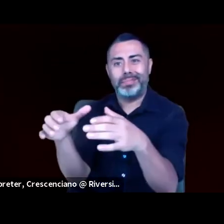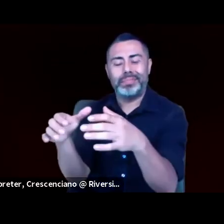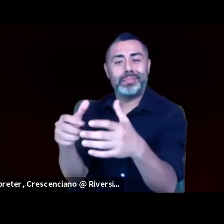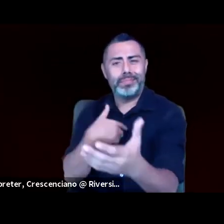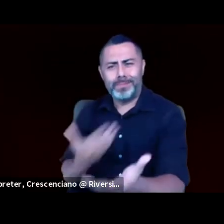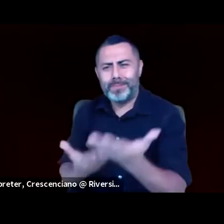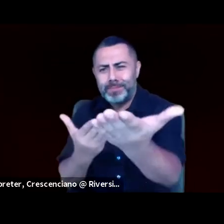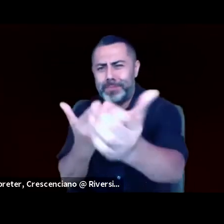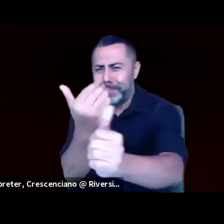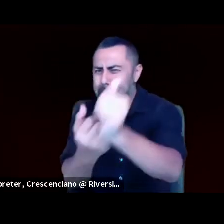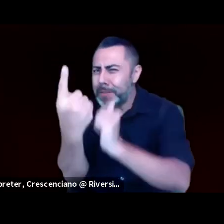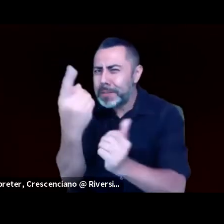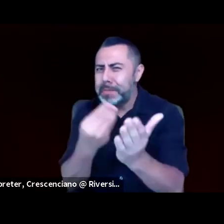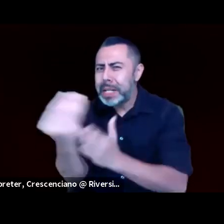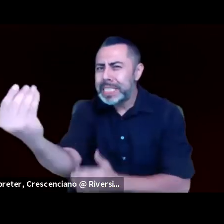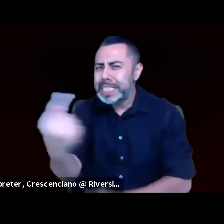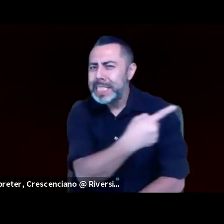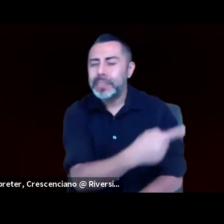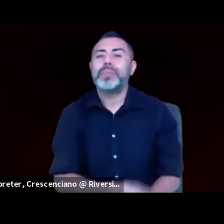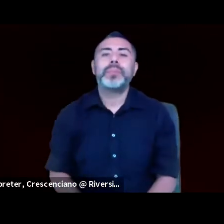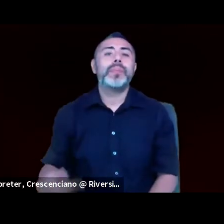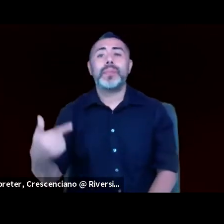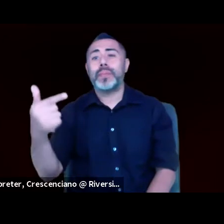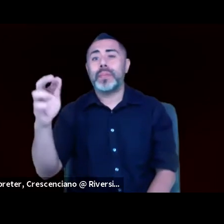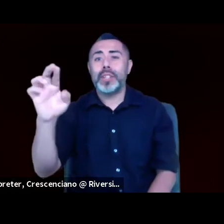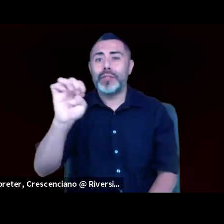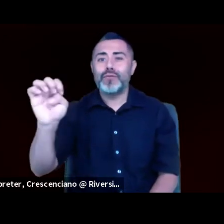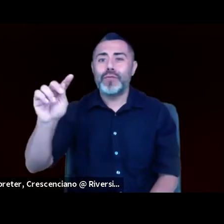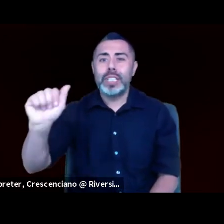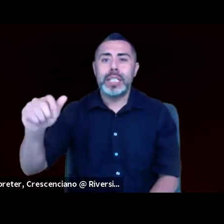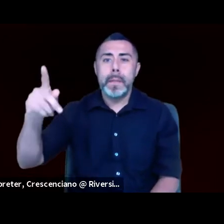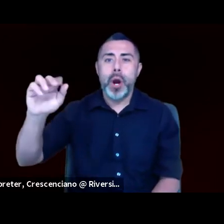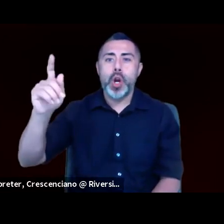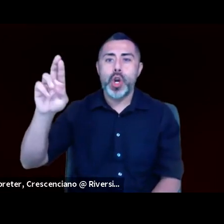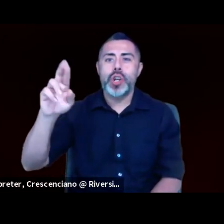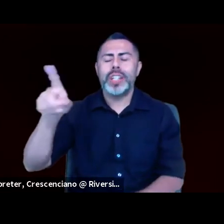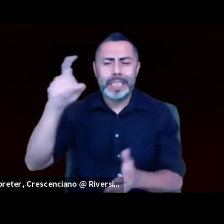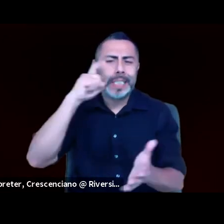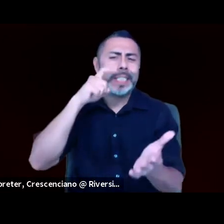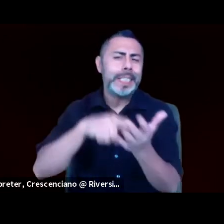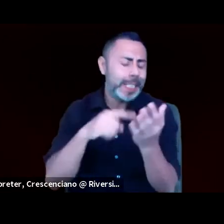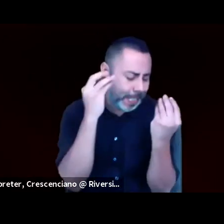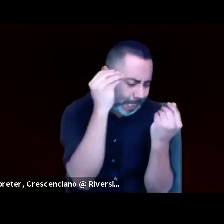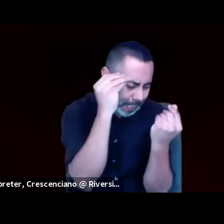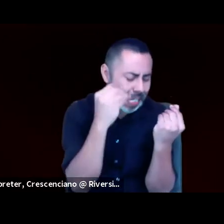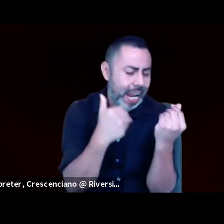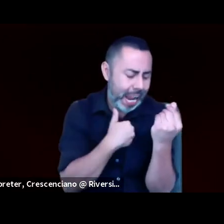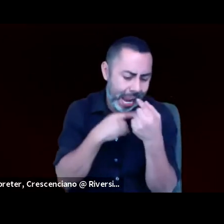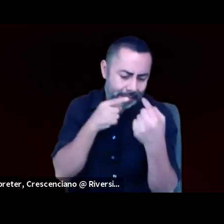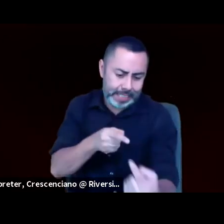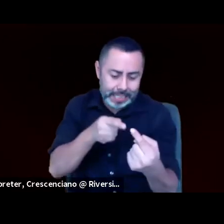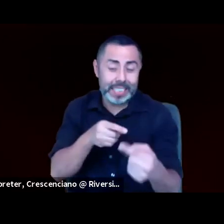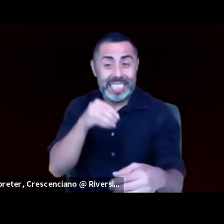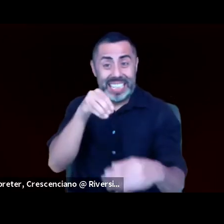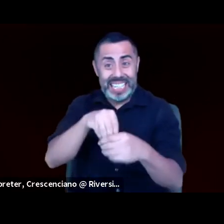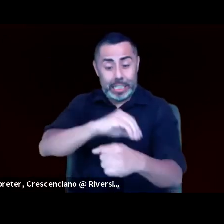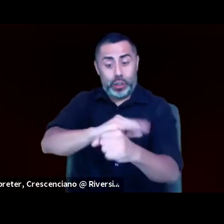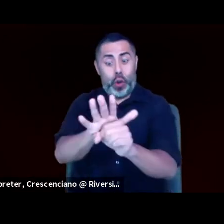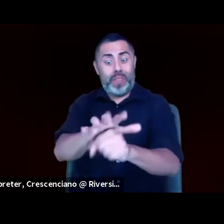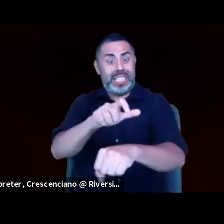gets, Priya Parker reflected on the challenges and opportunities of gathering in the age of COVID. She wrote, "The